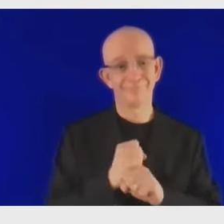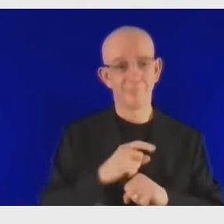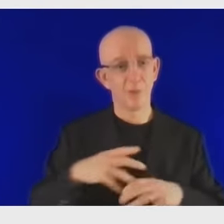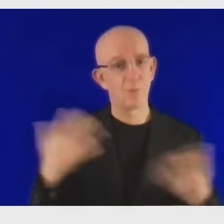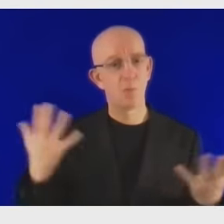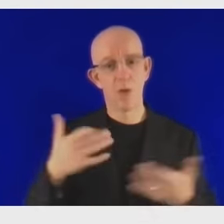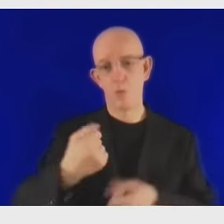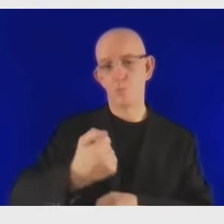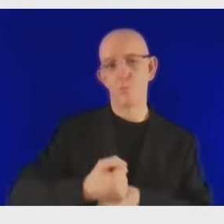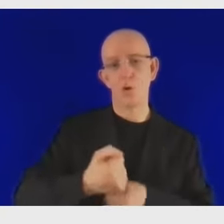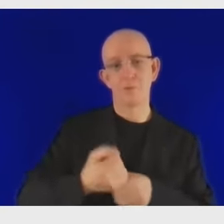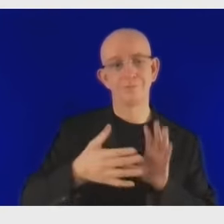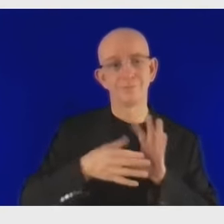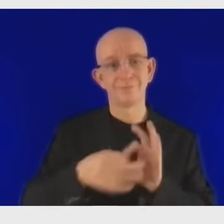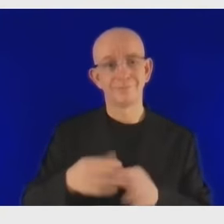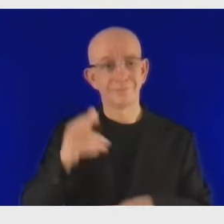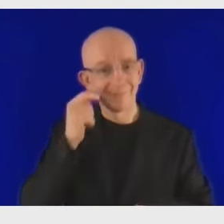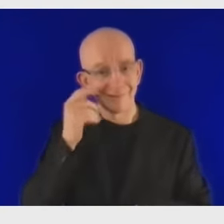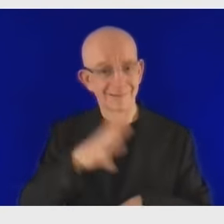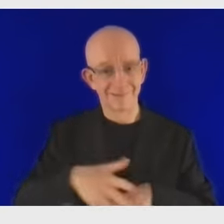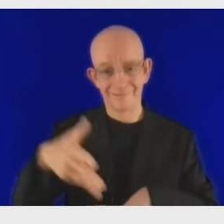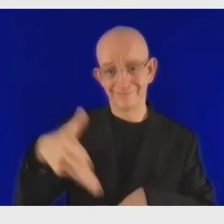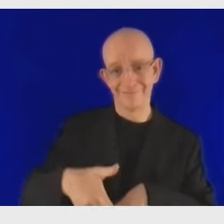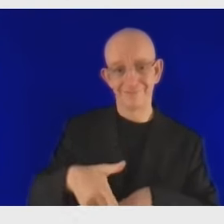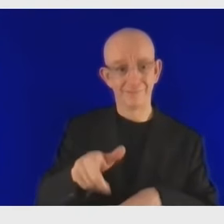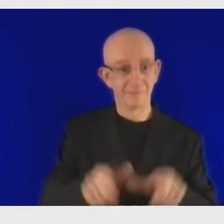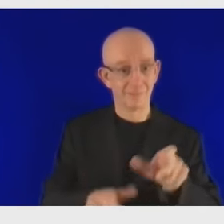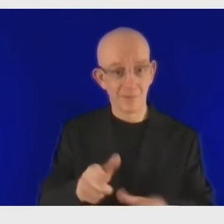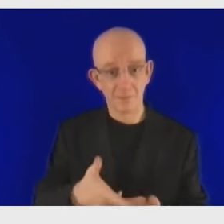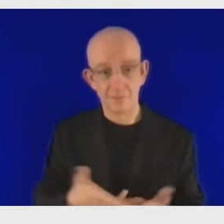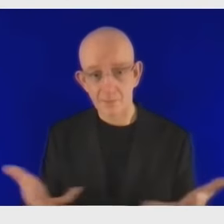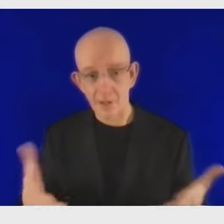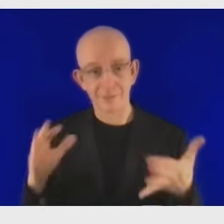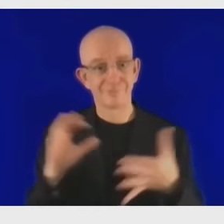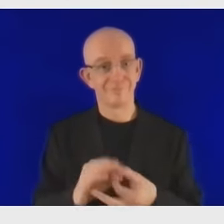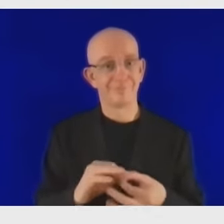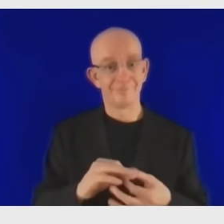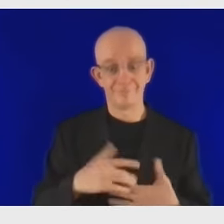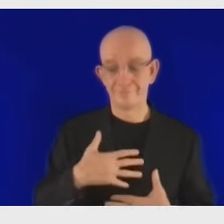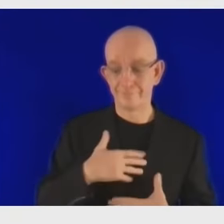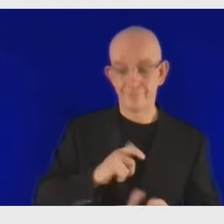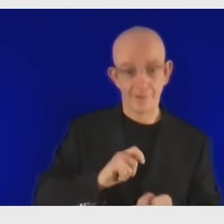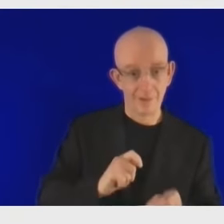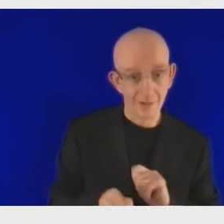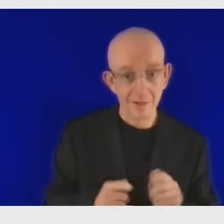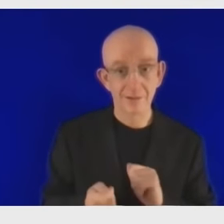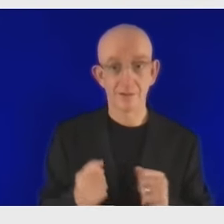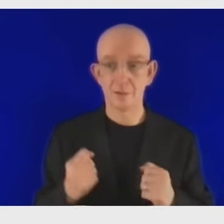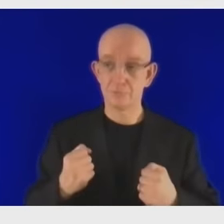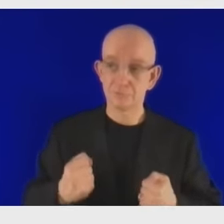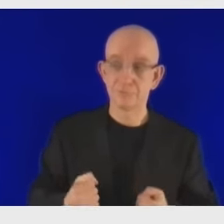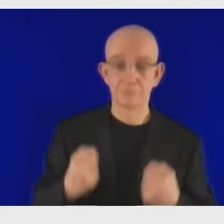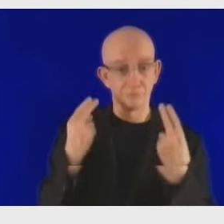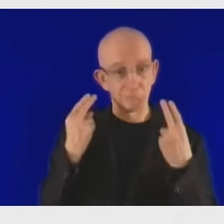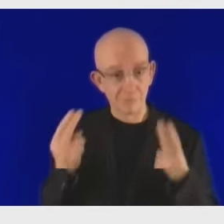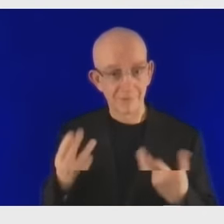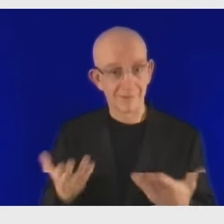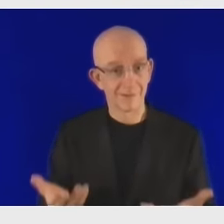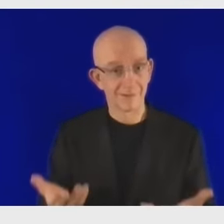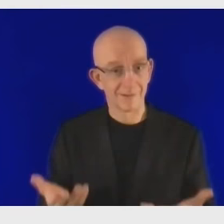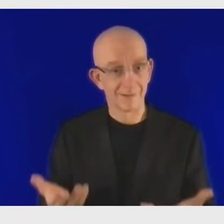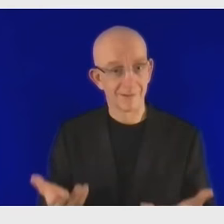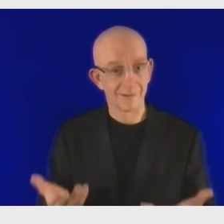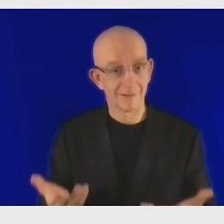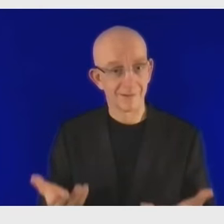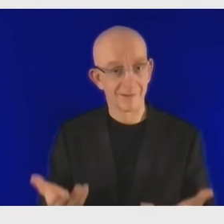Johar, everyone. It's my pleasure to be here, Your Excellency and my dear friends. So talking